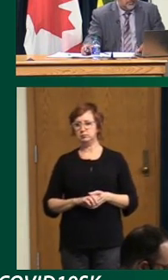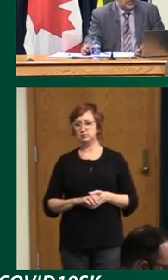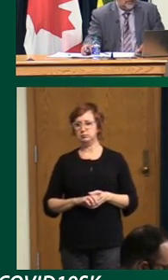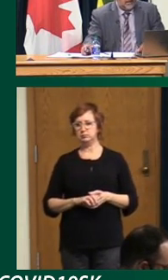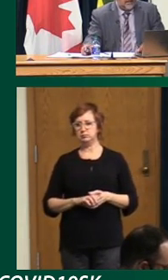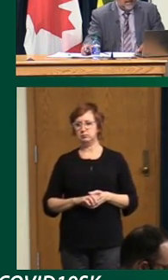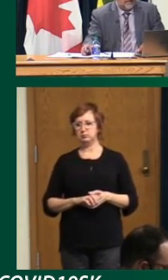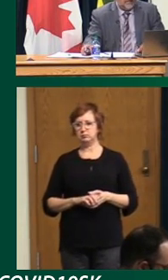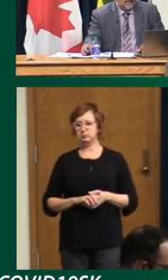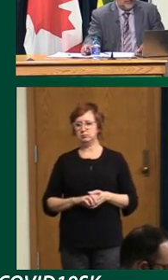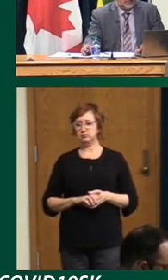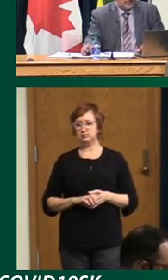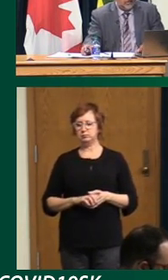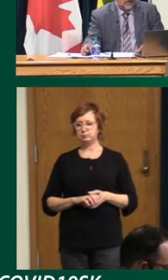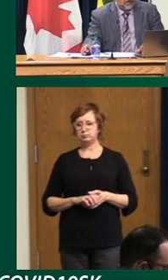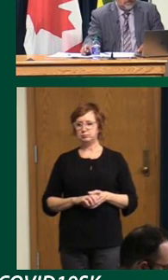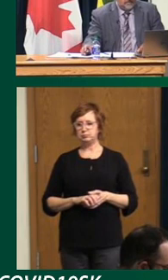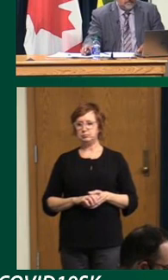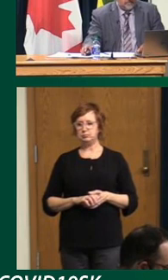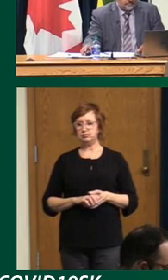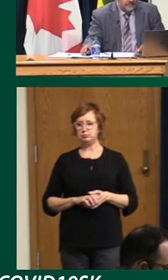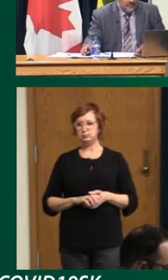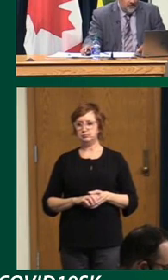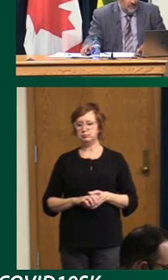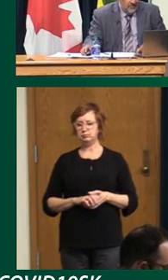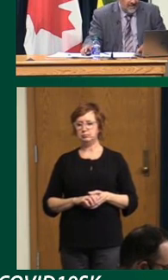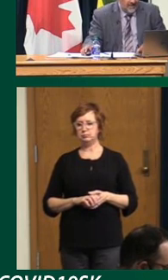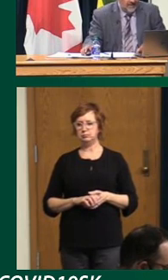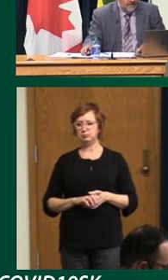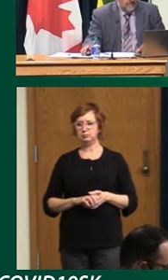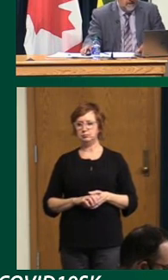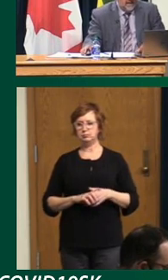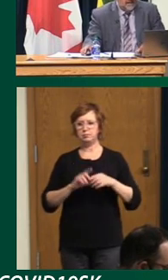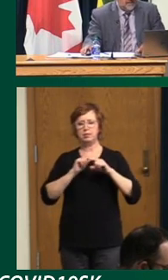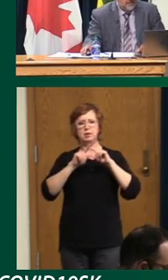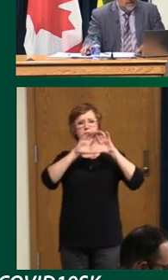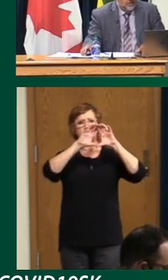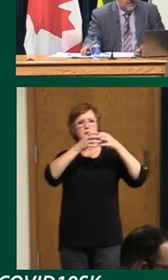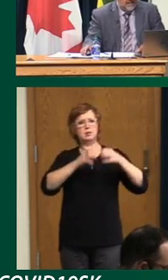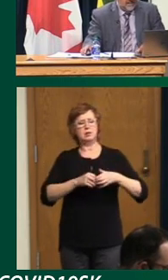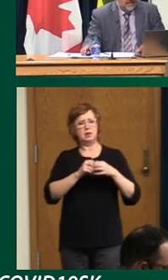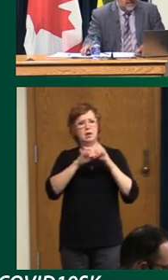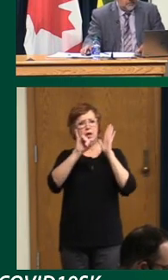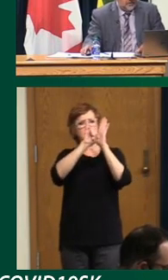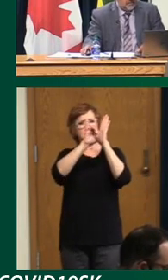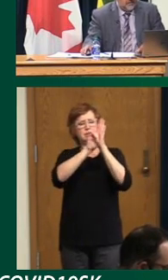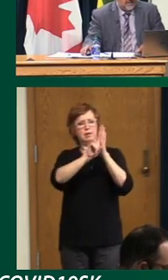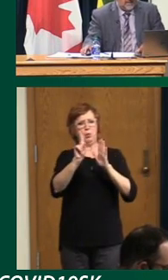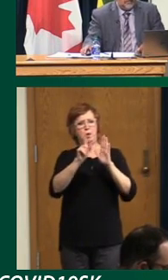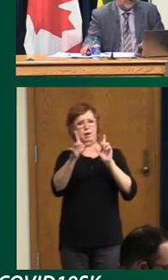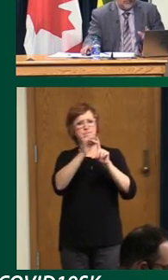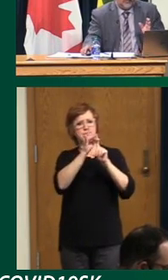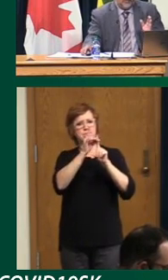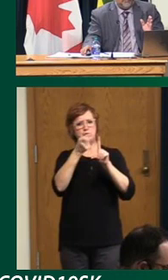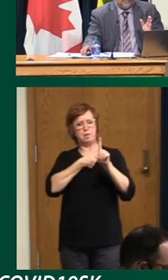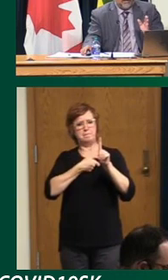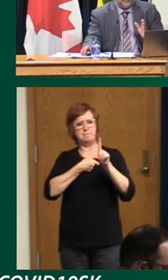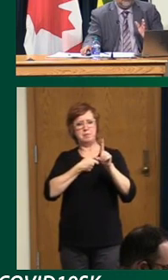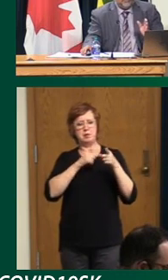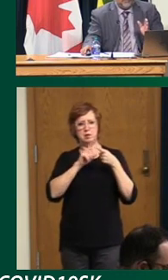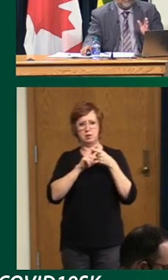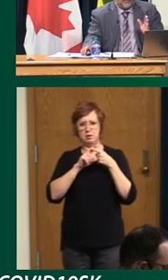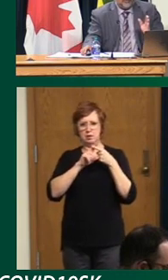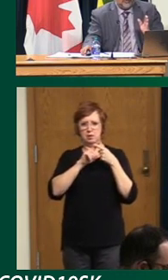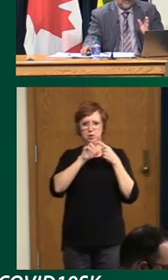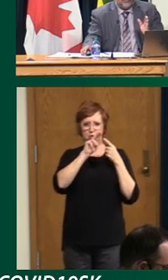shows exposures by type up to November 15, and this really looks at exposures by type from November